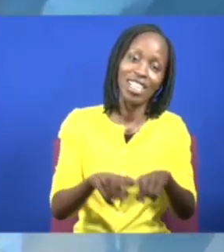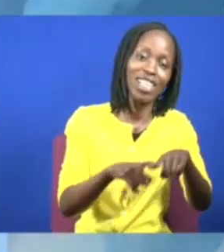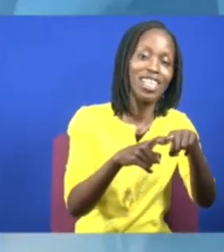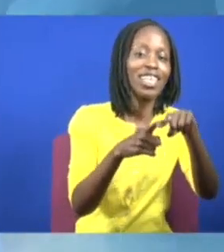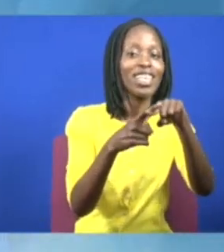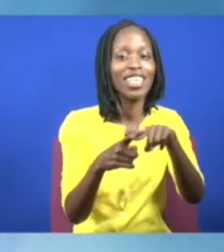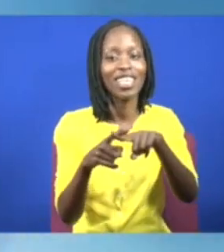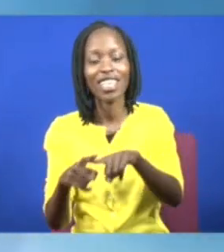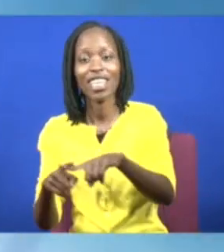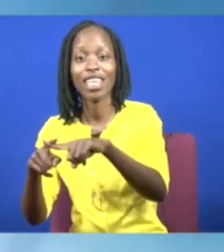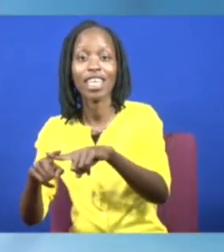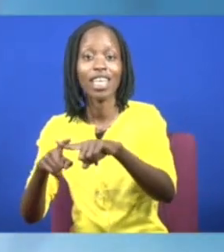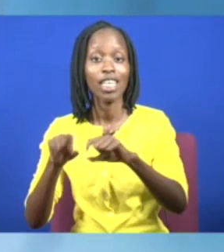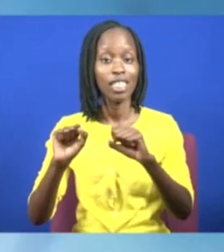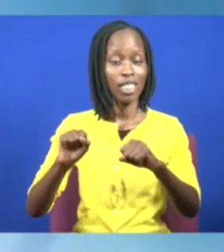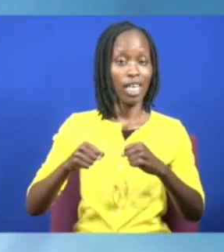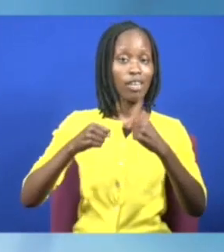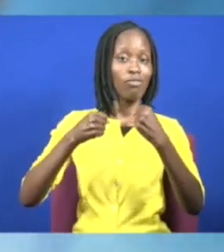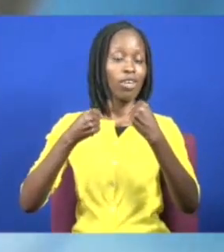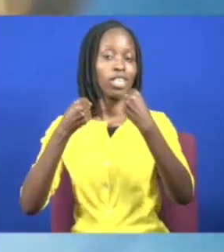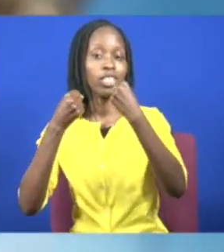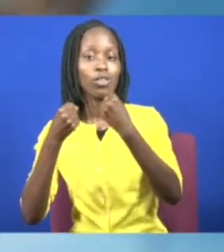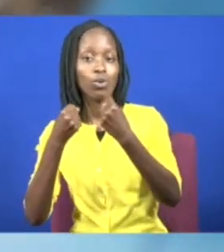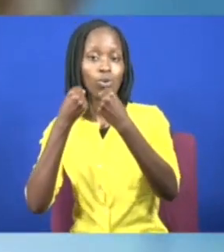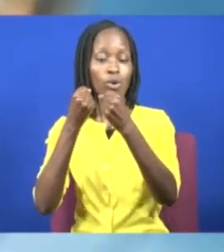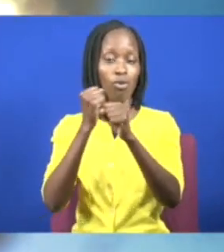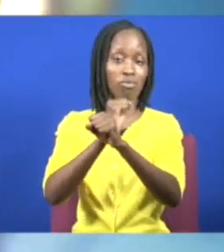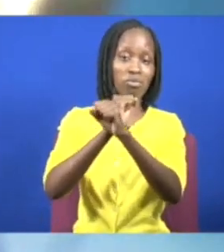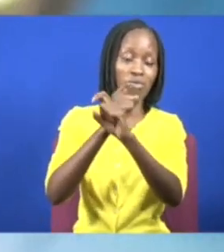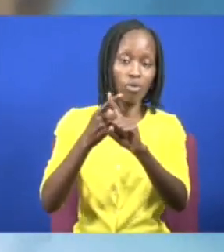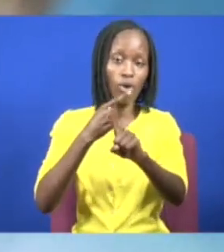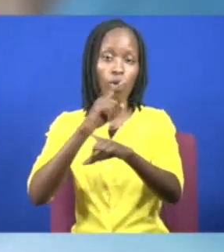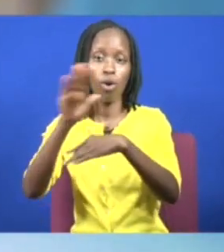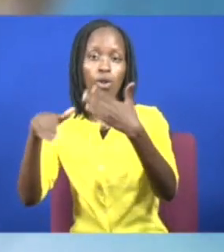leaning, leaning. Safe and secure.